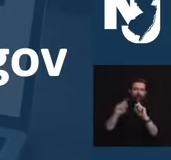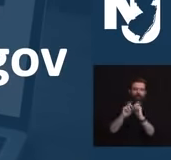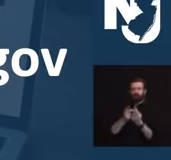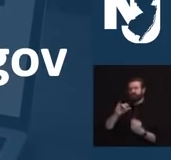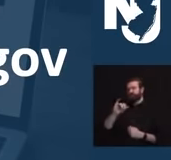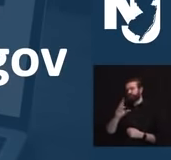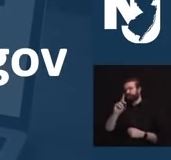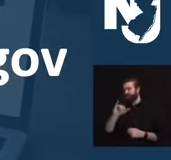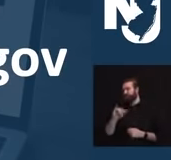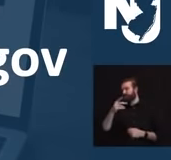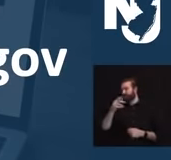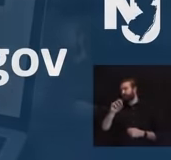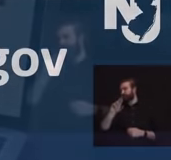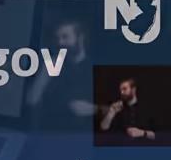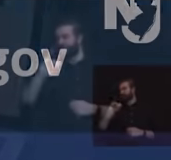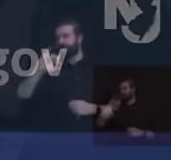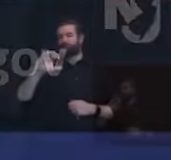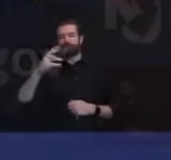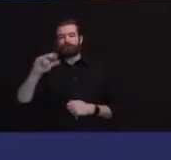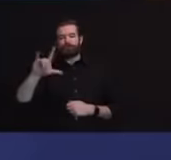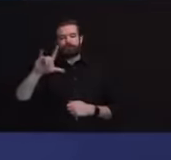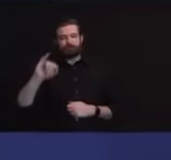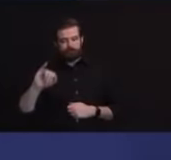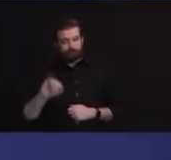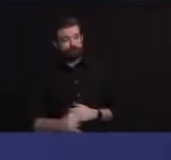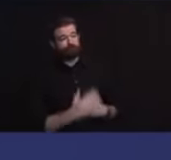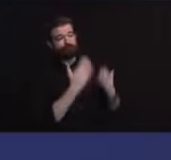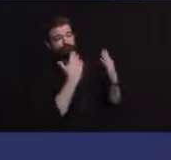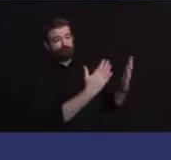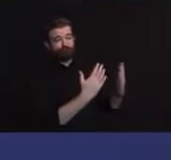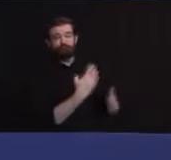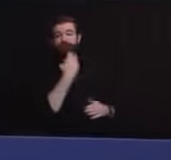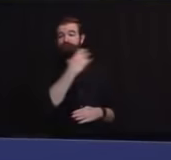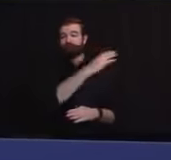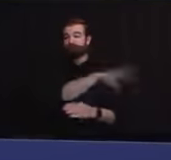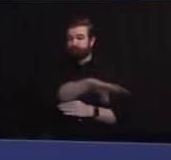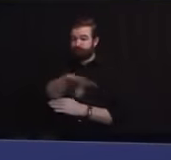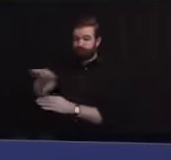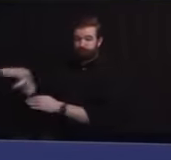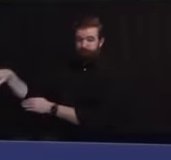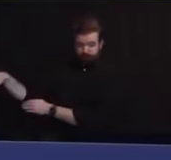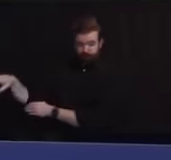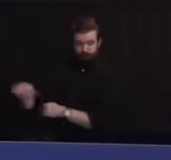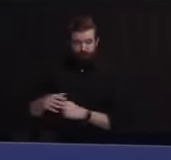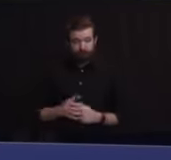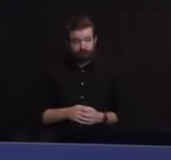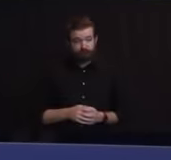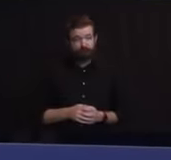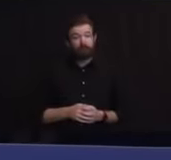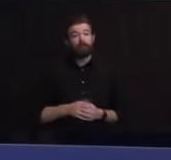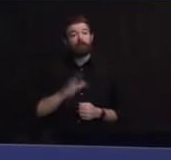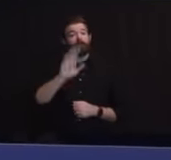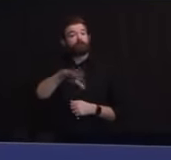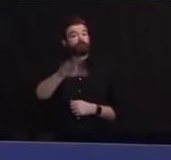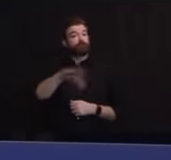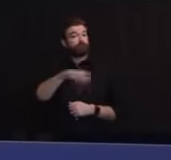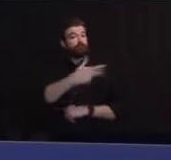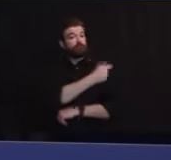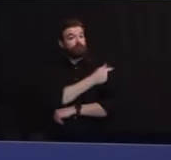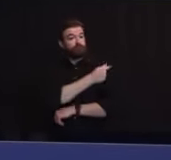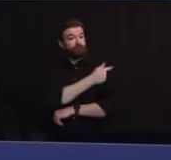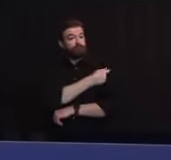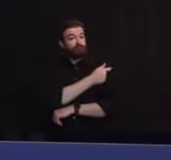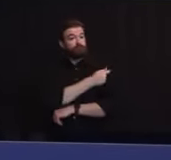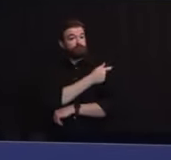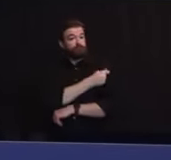Persichilli. Thank you, Governor, and good afternoon. As the Governor shared, our vaccination program surpassed the 7 million doses